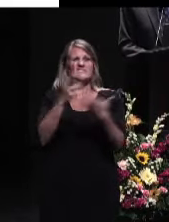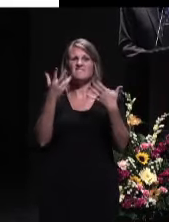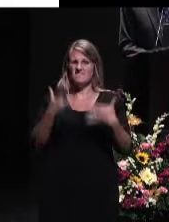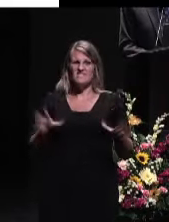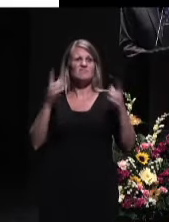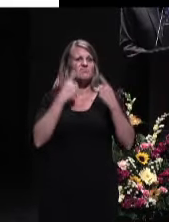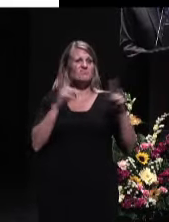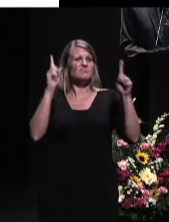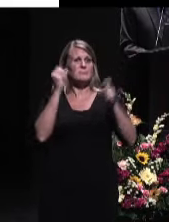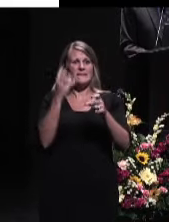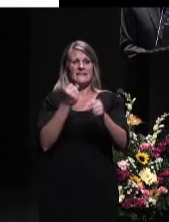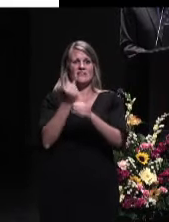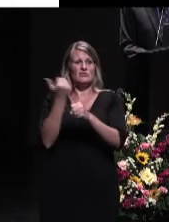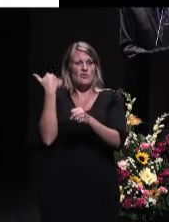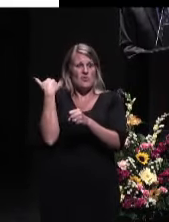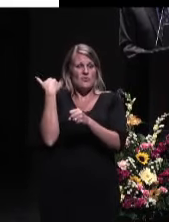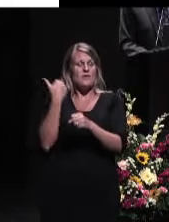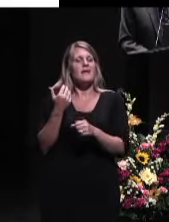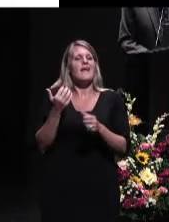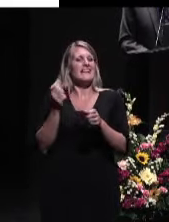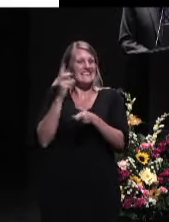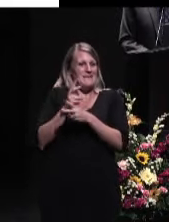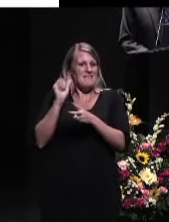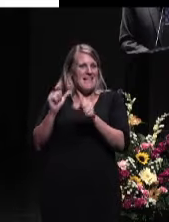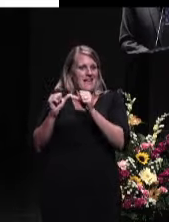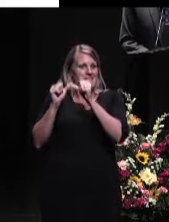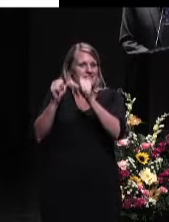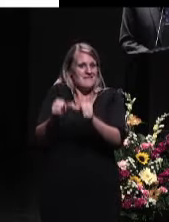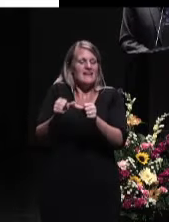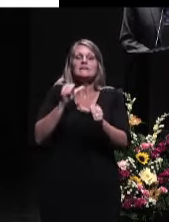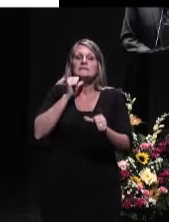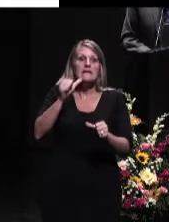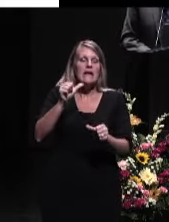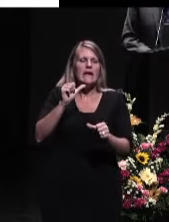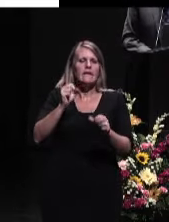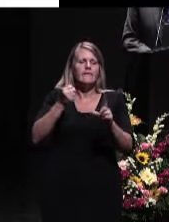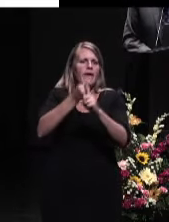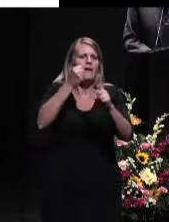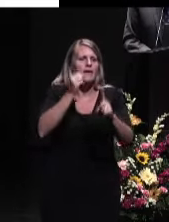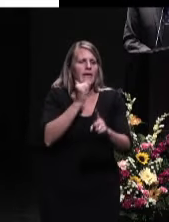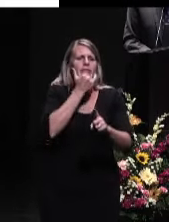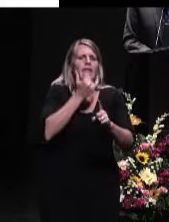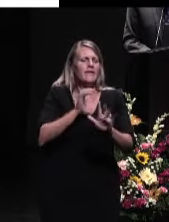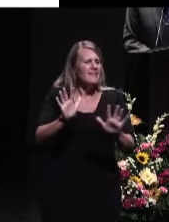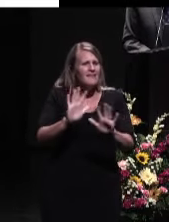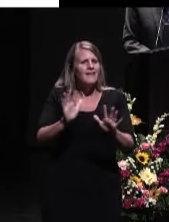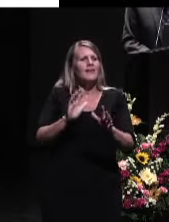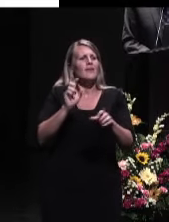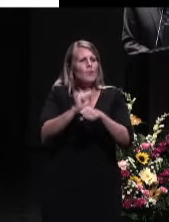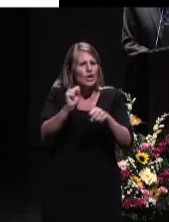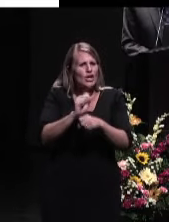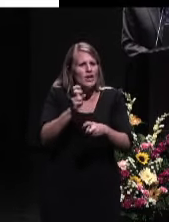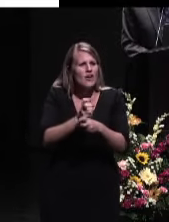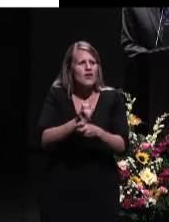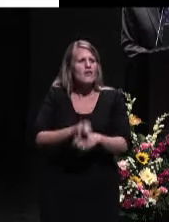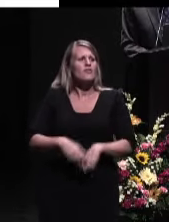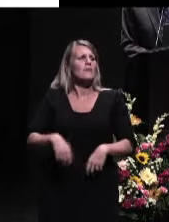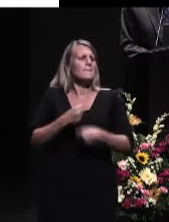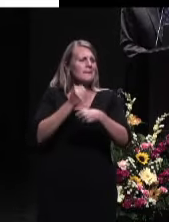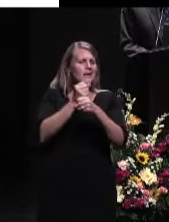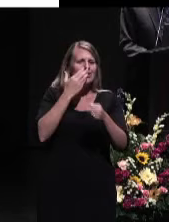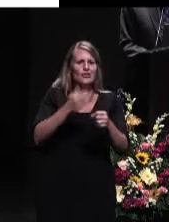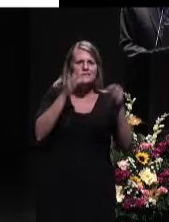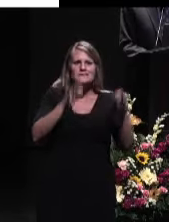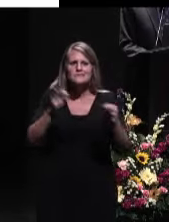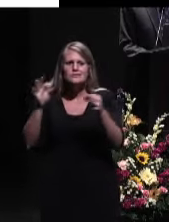several years ago, and we have continued to maintain that. It's not by accident. It's by a lot of hard work. It's by a lot of great decision-making,